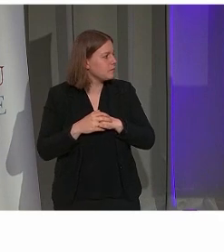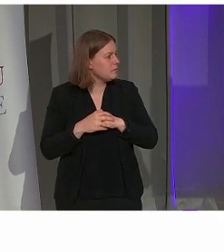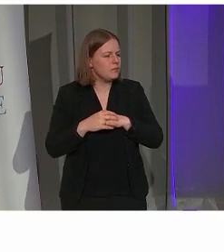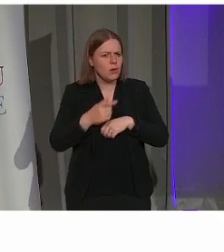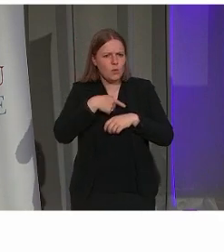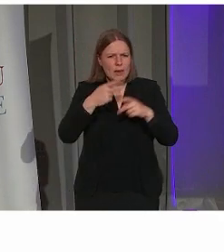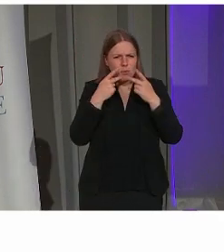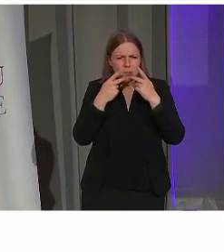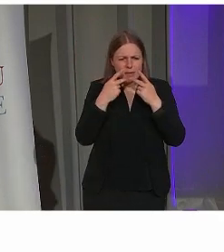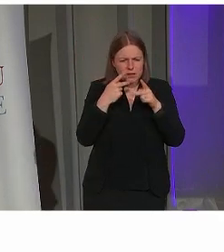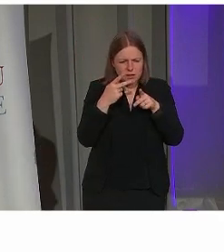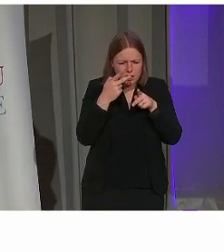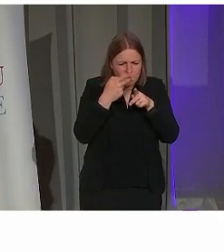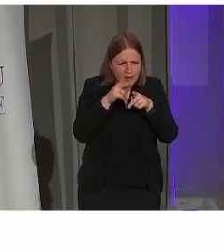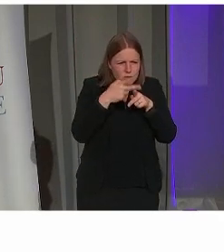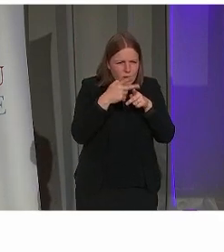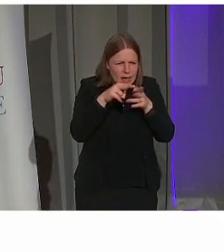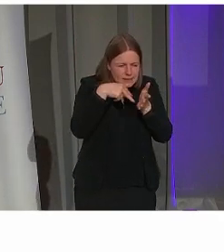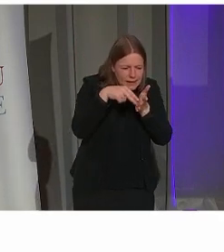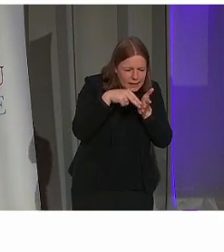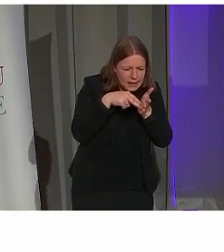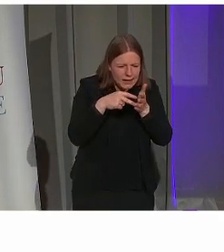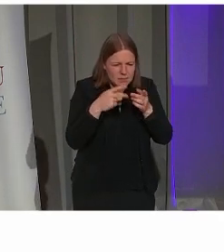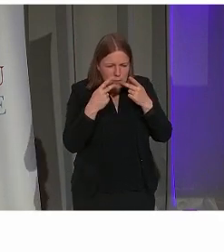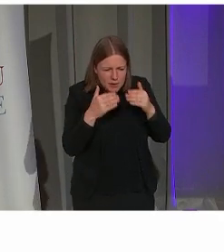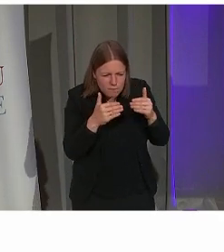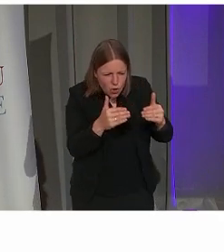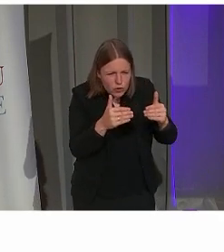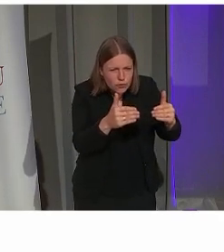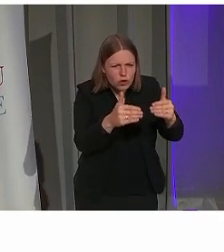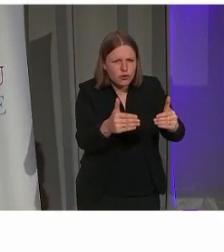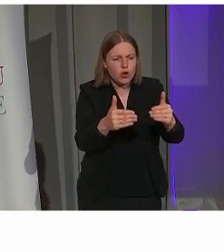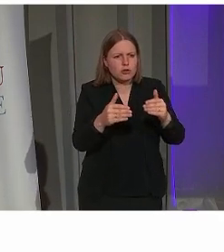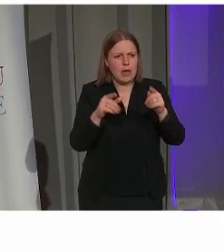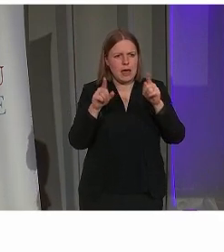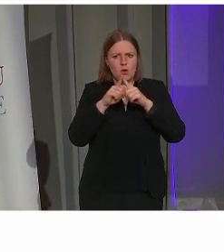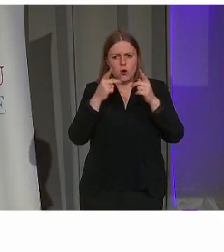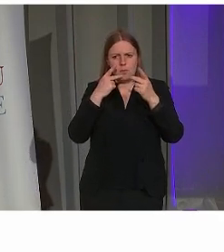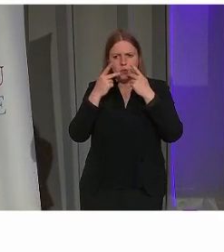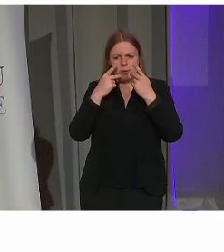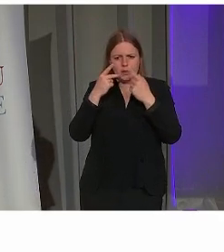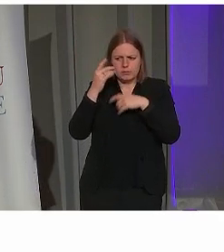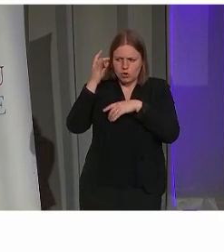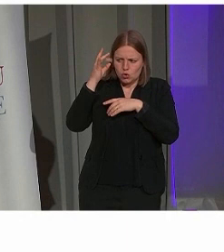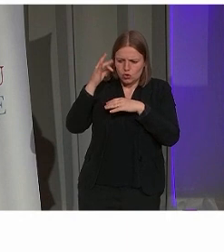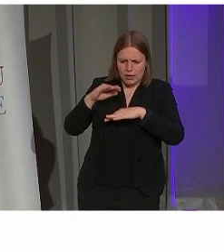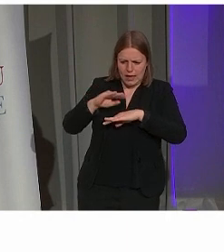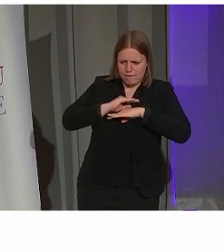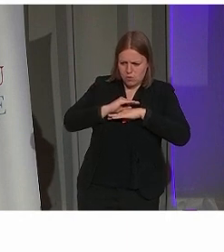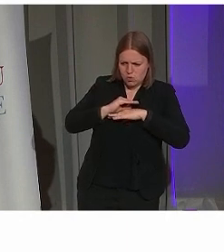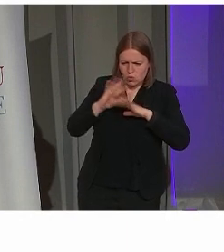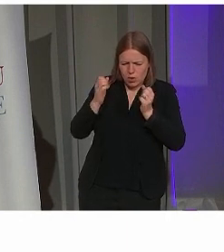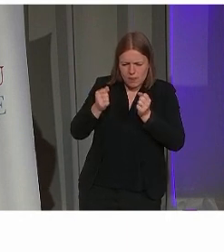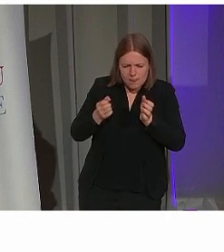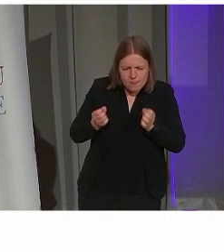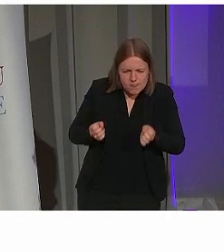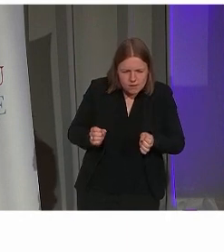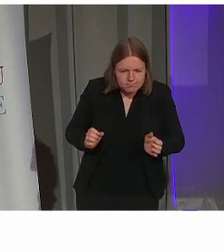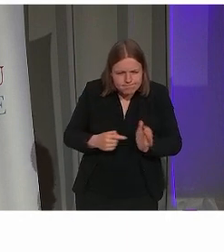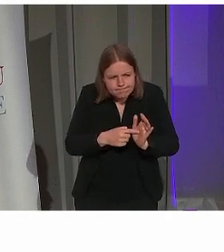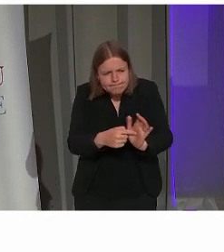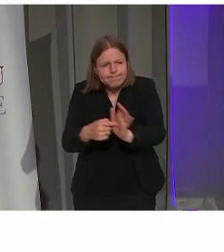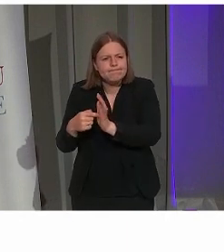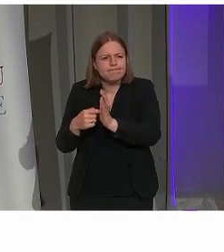restoration techniques and develop standards for immovable cultural heritage properties, buildings, historic